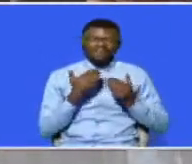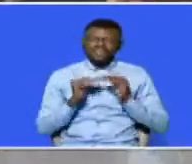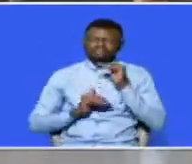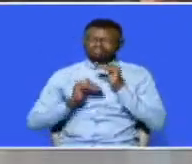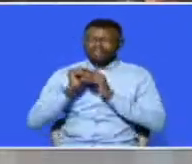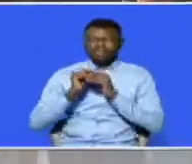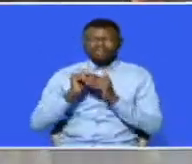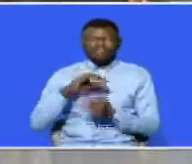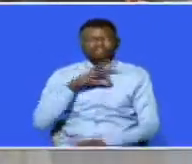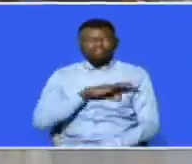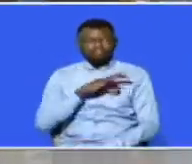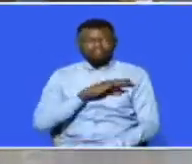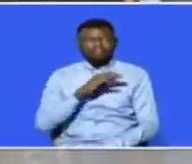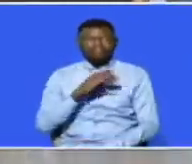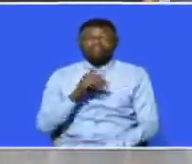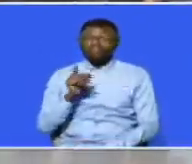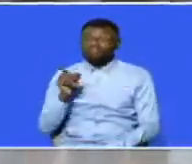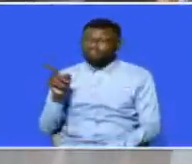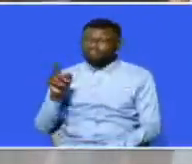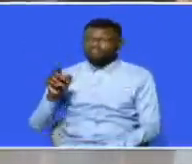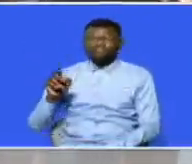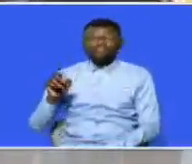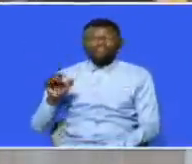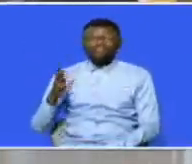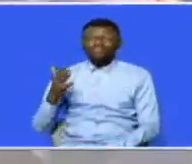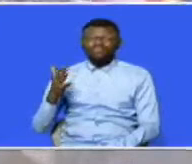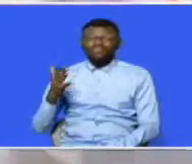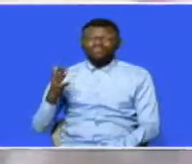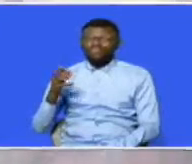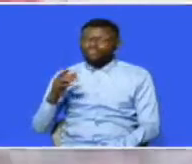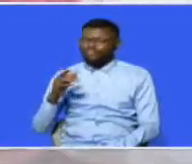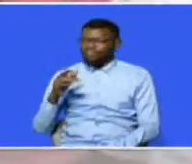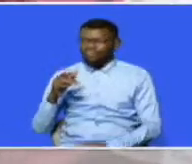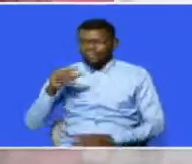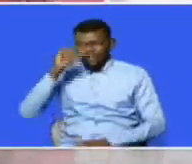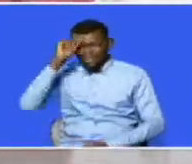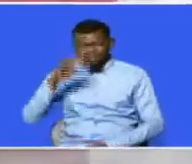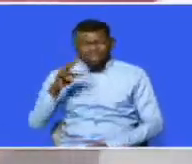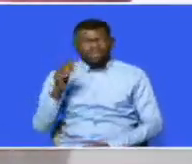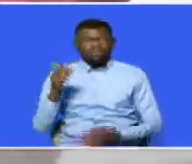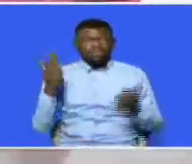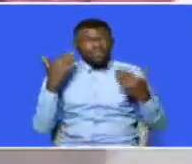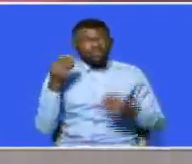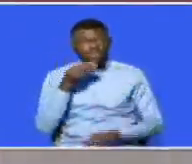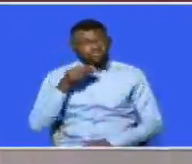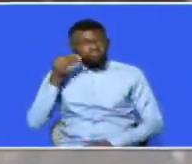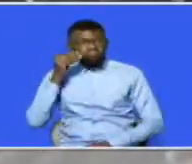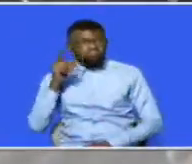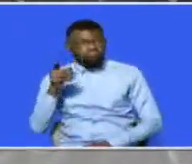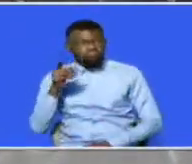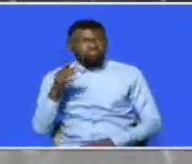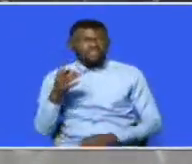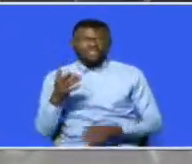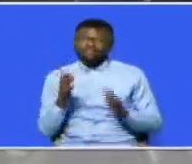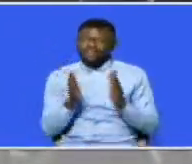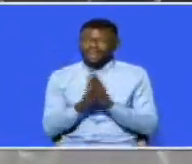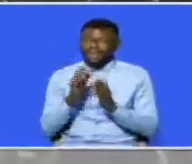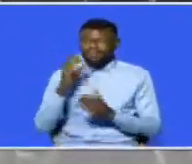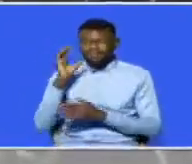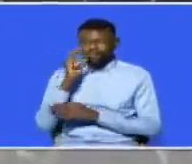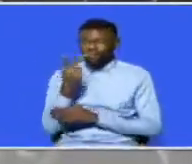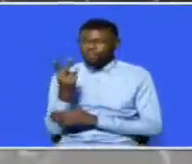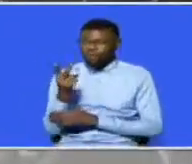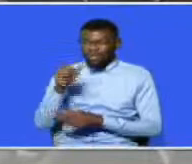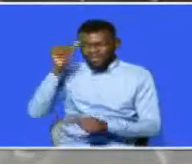The NAK Kenya Party leader and Meru County Governor Kiraitu Murungi reminiscing their heydays in the country's activism for